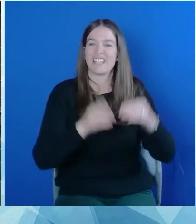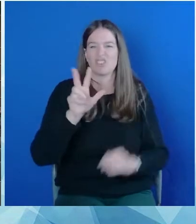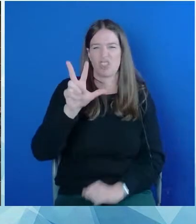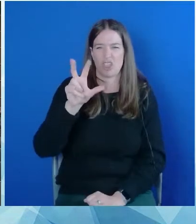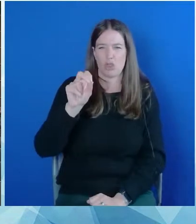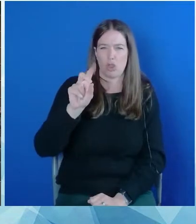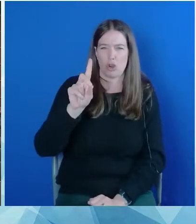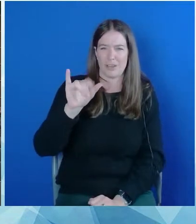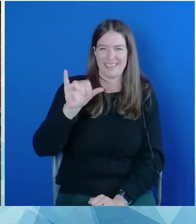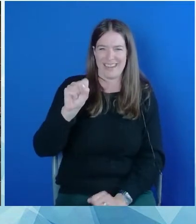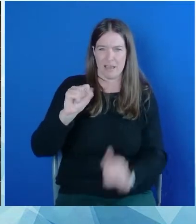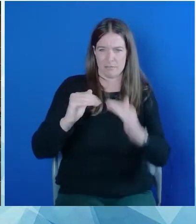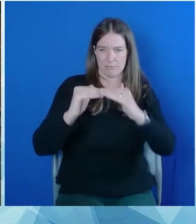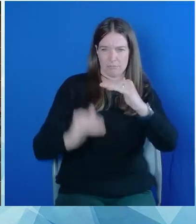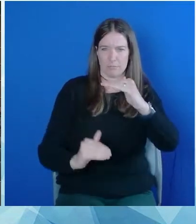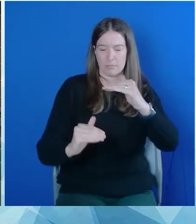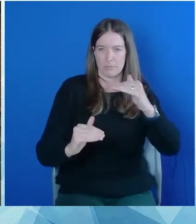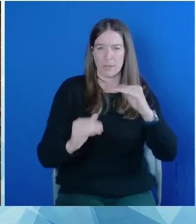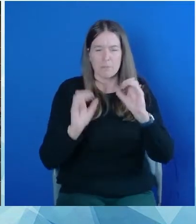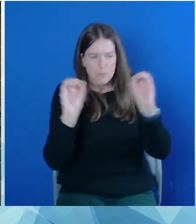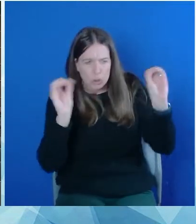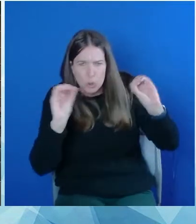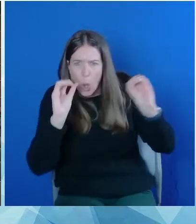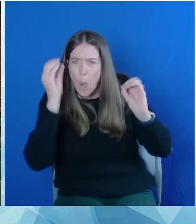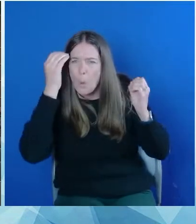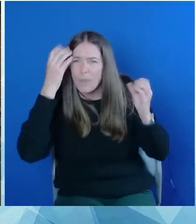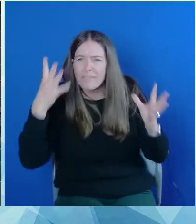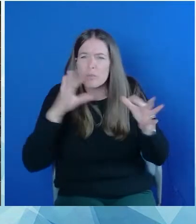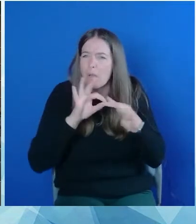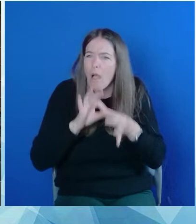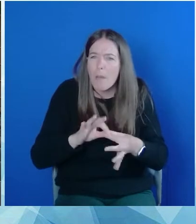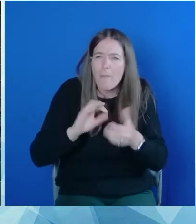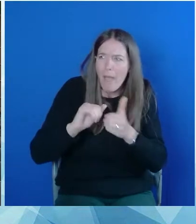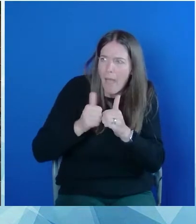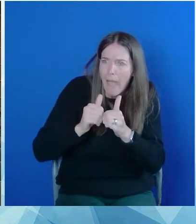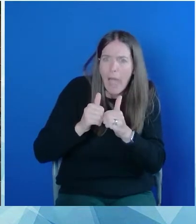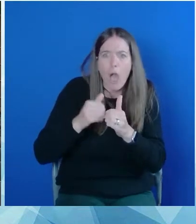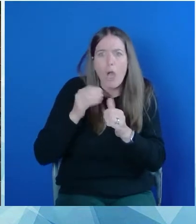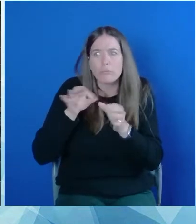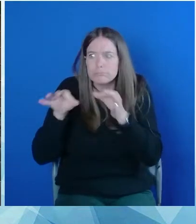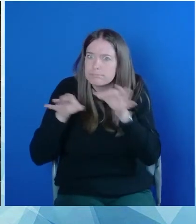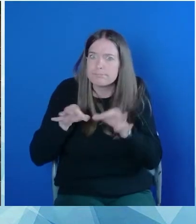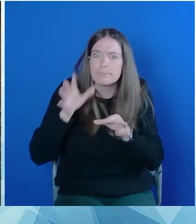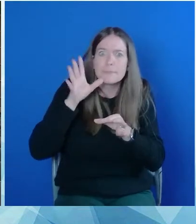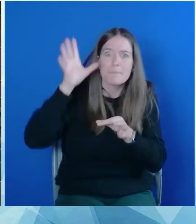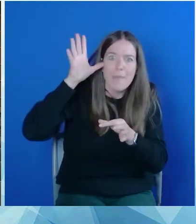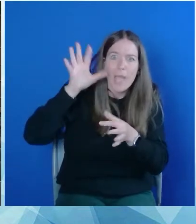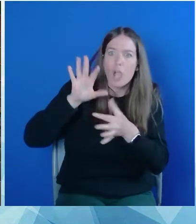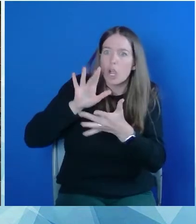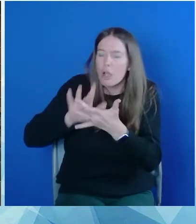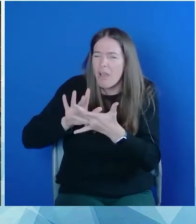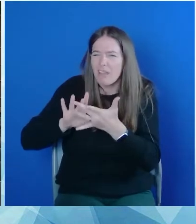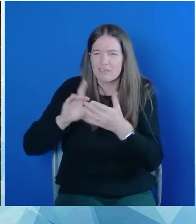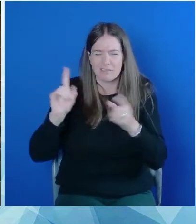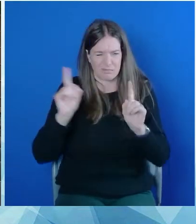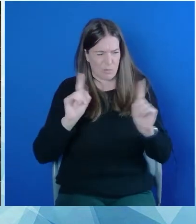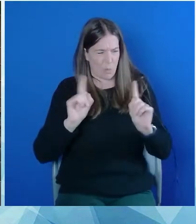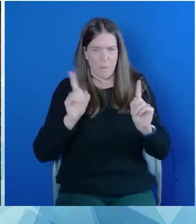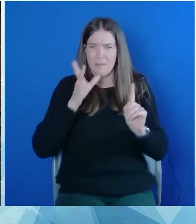policy. So where is the parent involvement or reporting to the parent as to what the incident and resolution was?